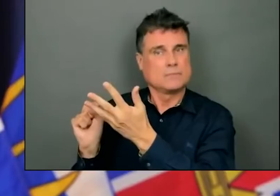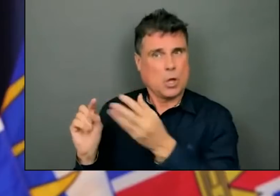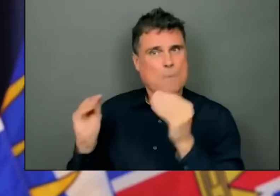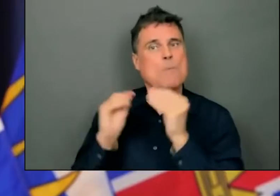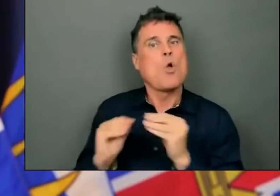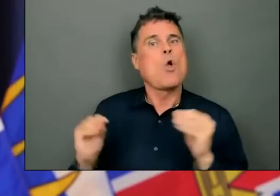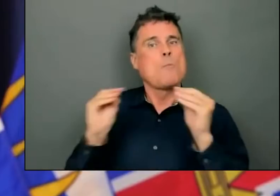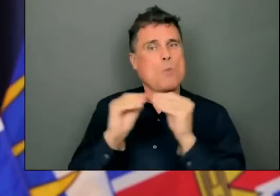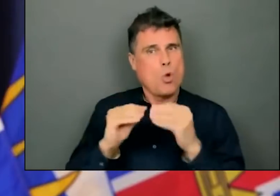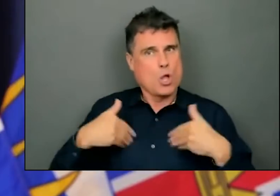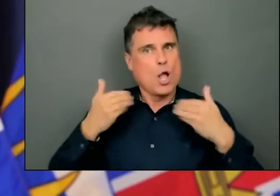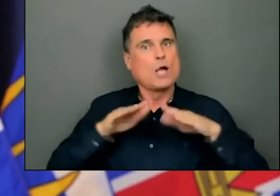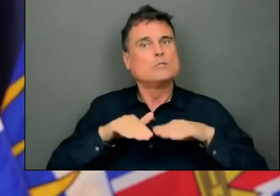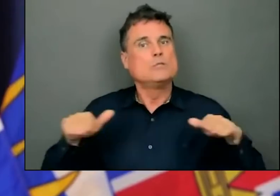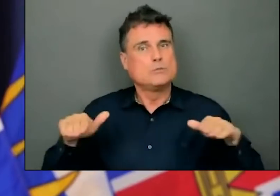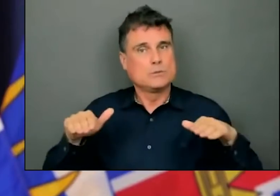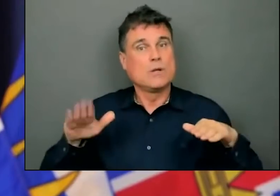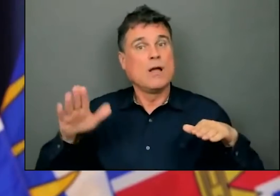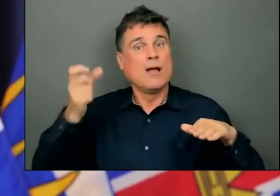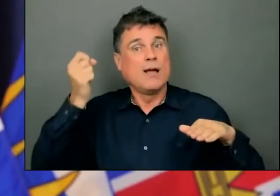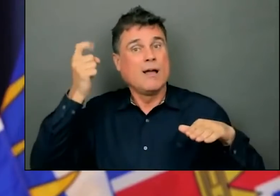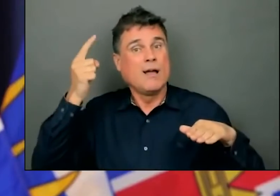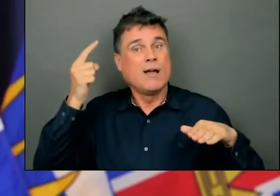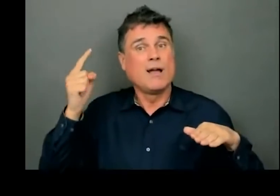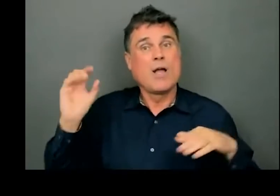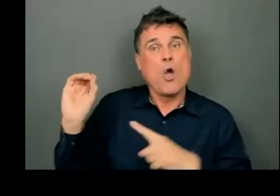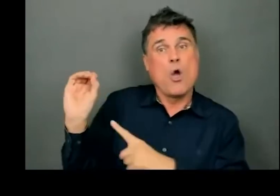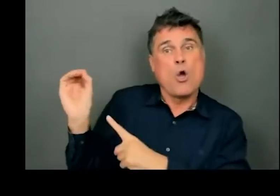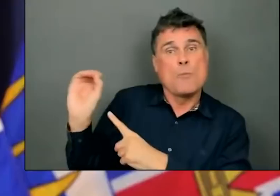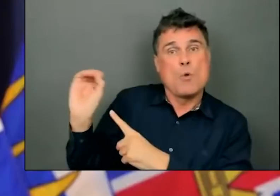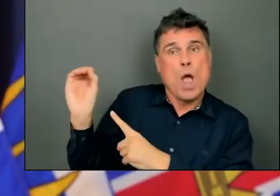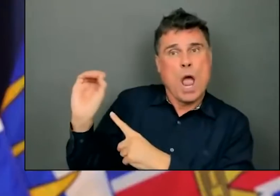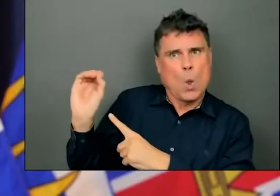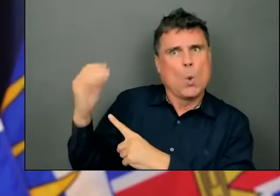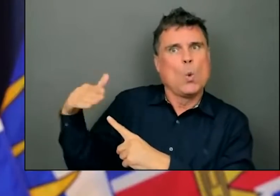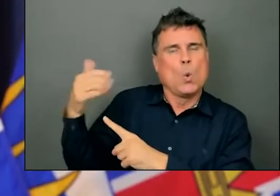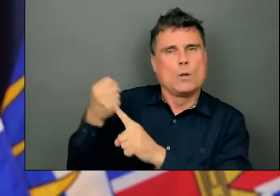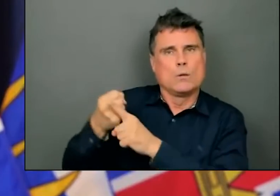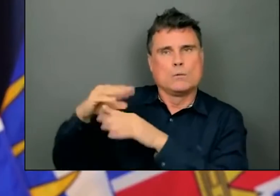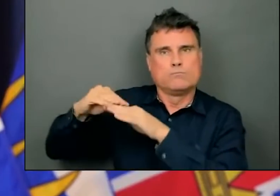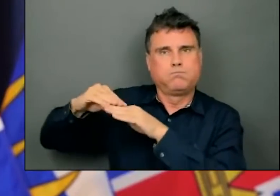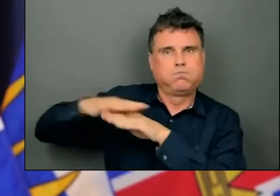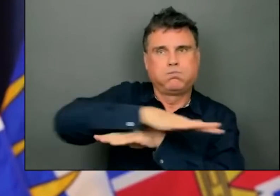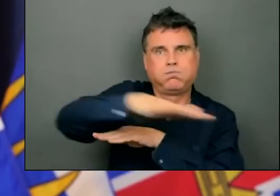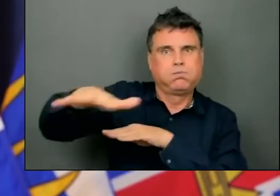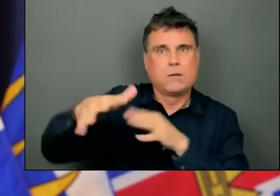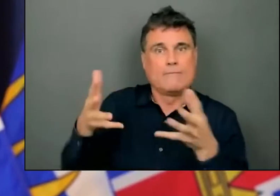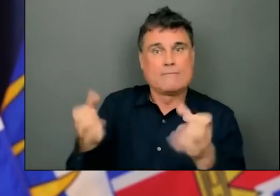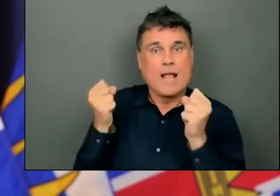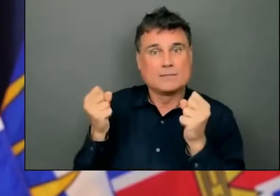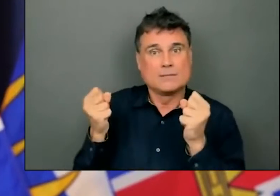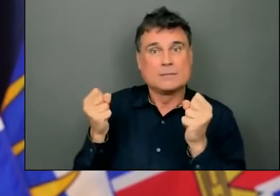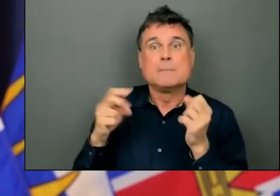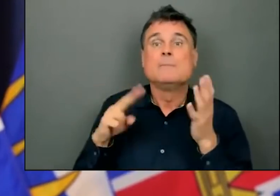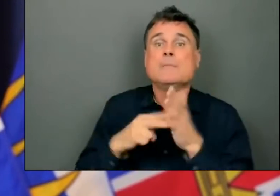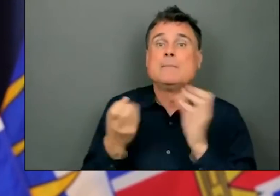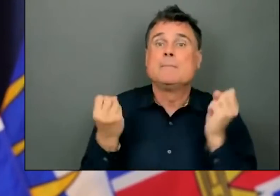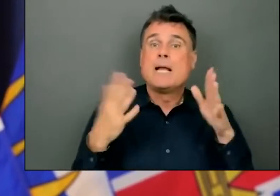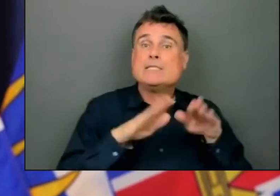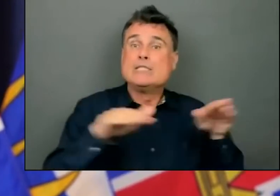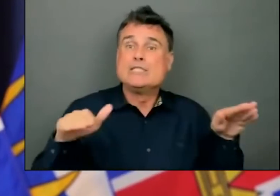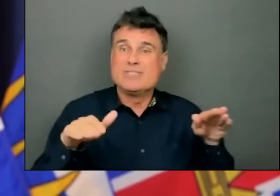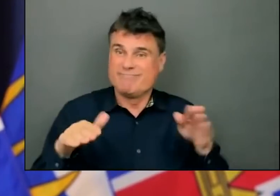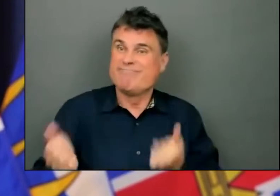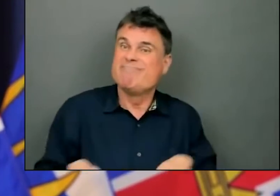because it's been, Omicron has been transmitting so wildly. We're seeing more children need hospital care. Thankfully,